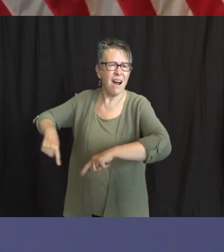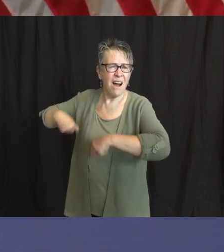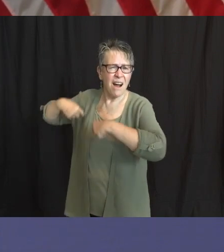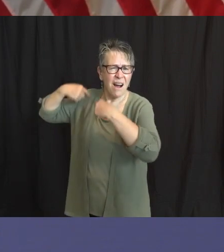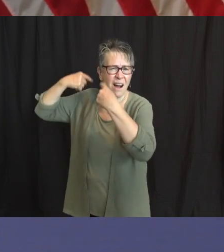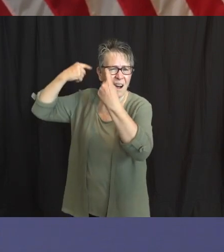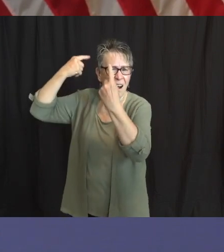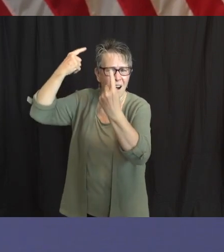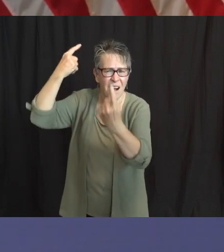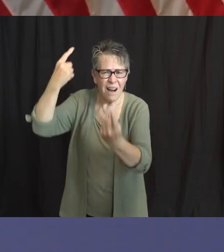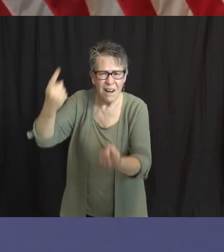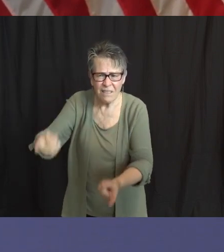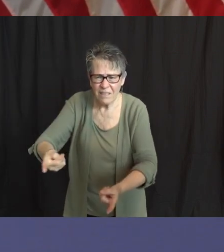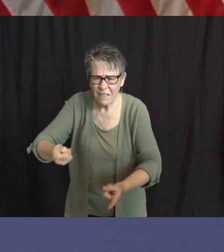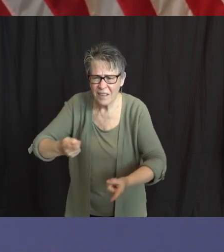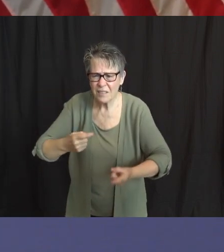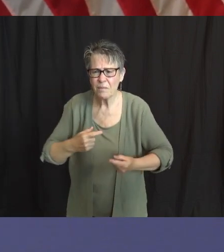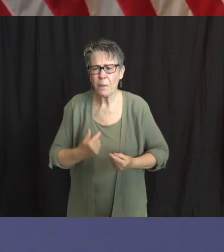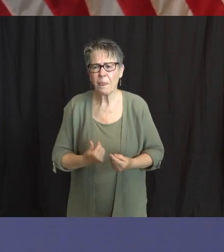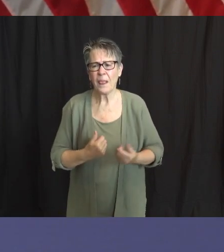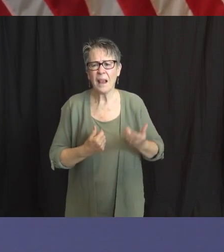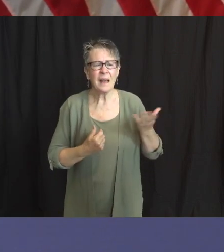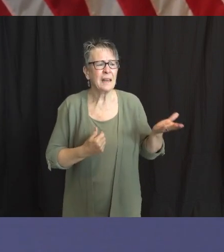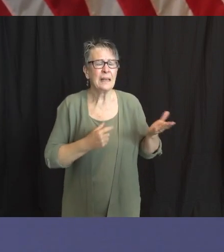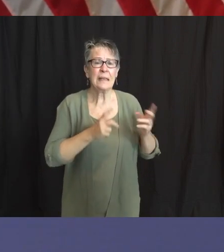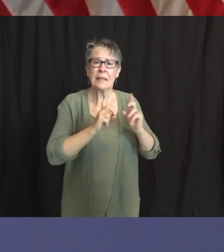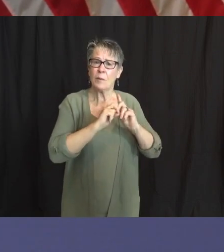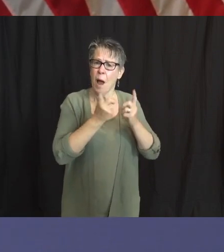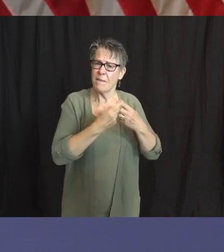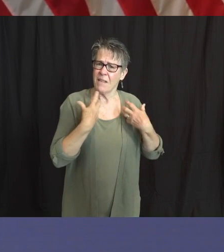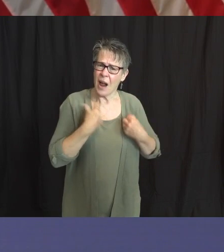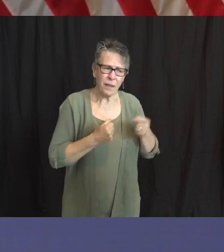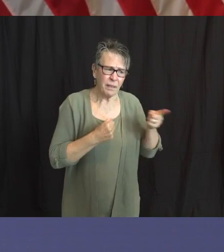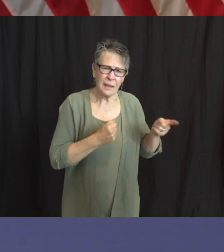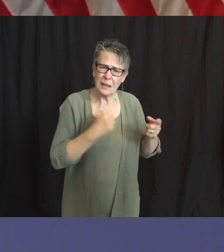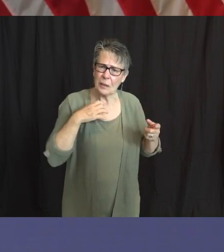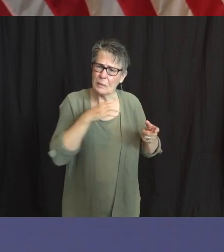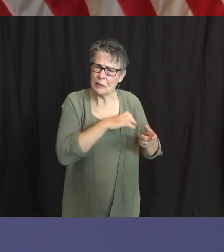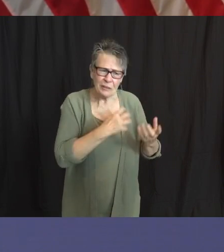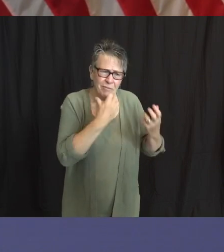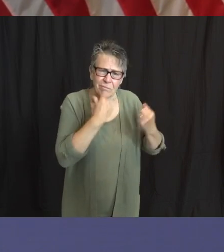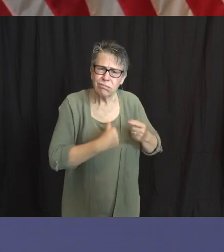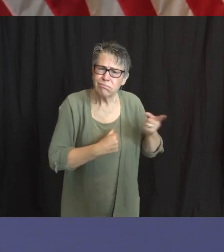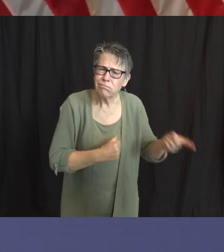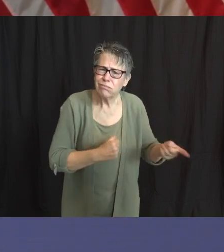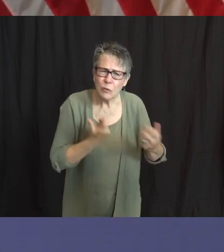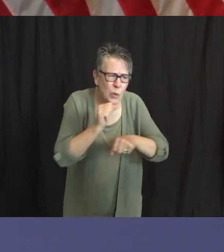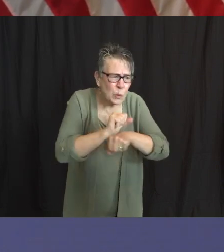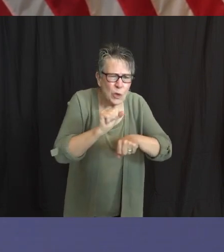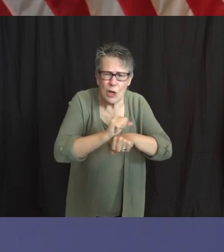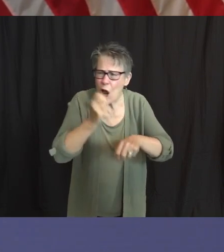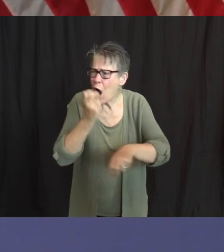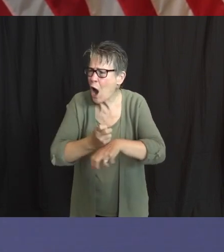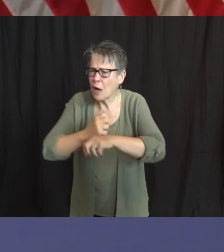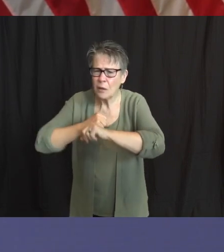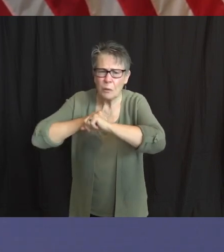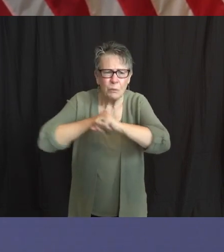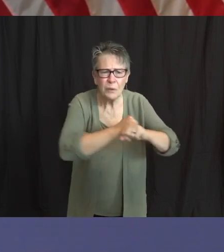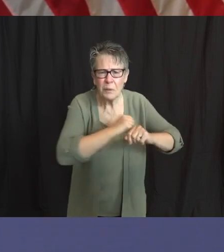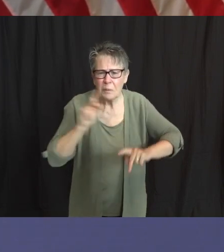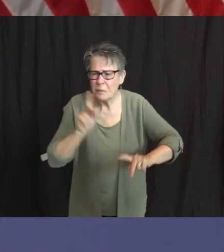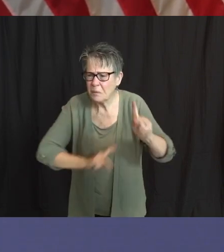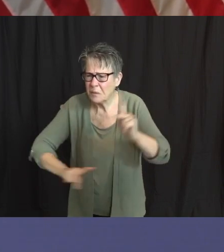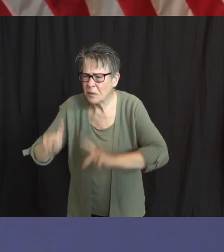be without her, and I suspect in reality she would probably admit we communicate